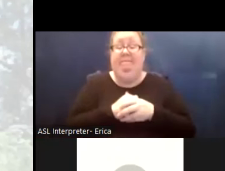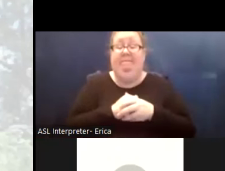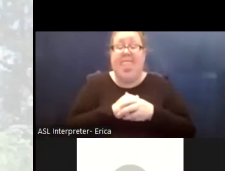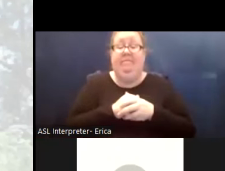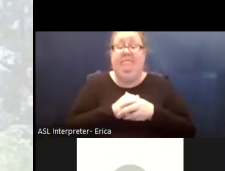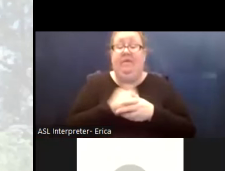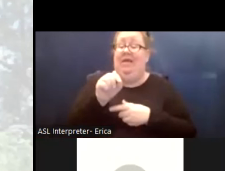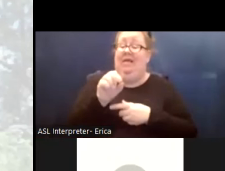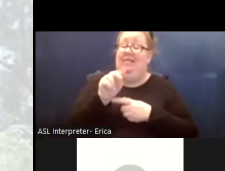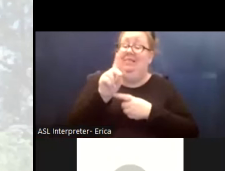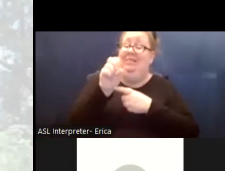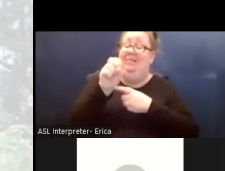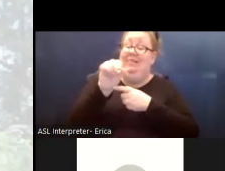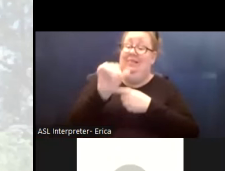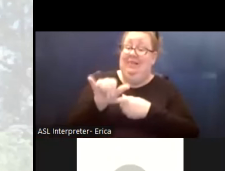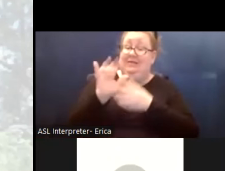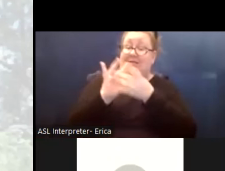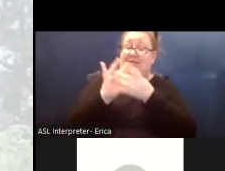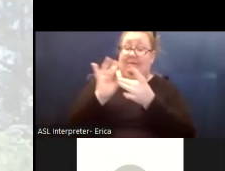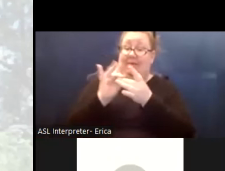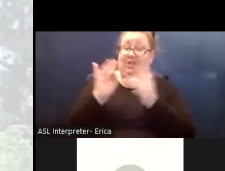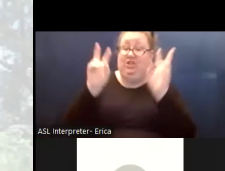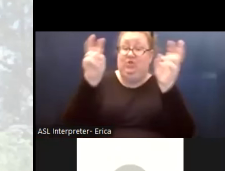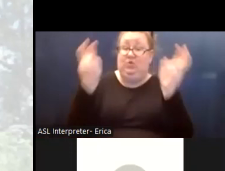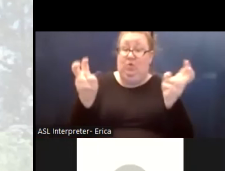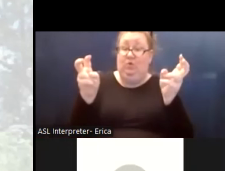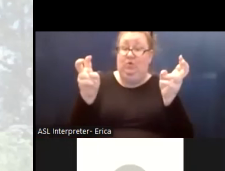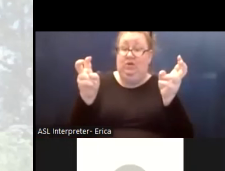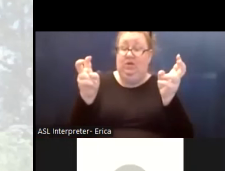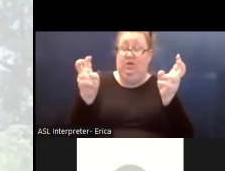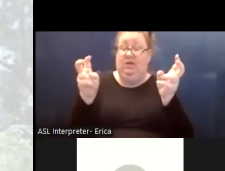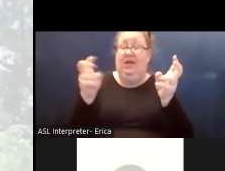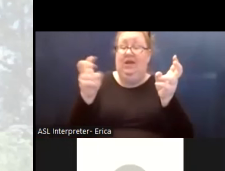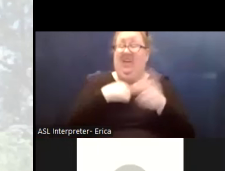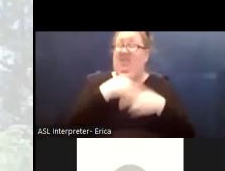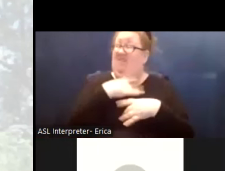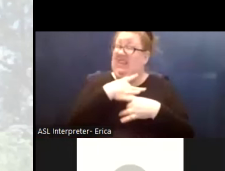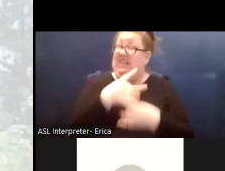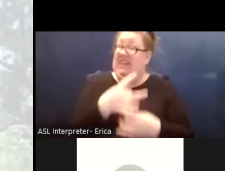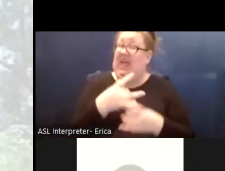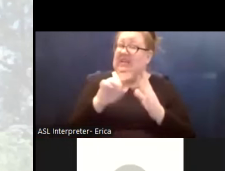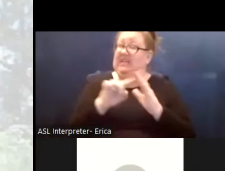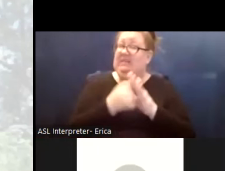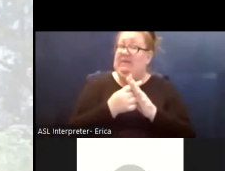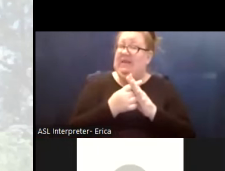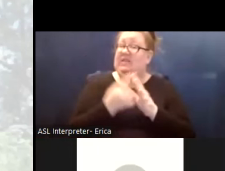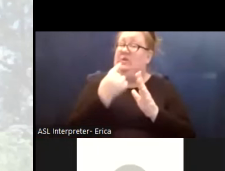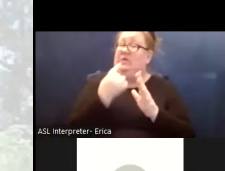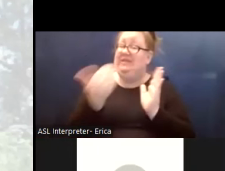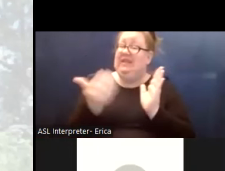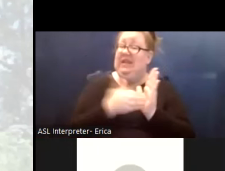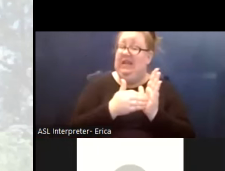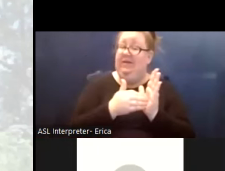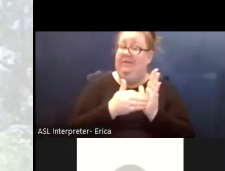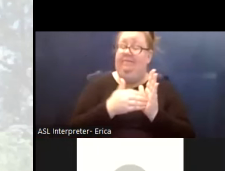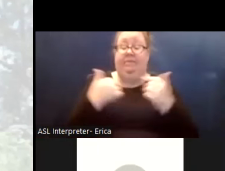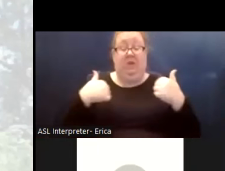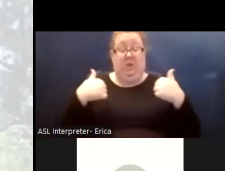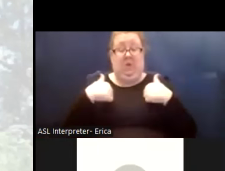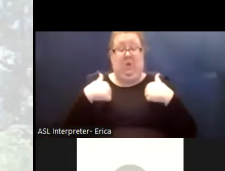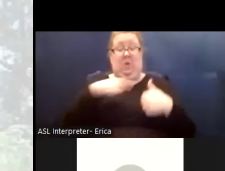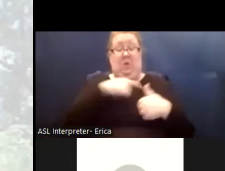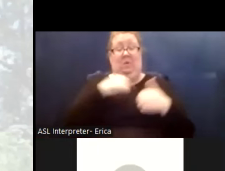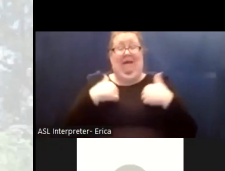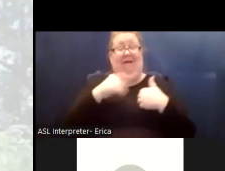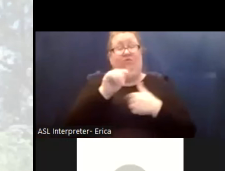Lindsay had brought up this quote in the beginning, but I really like it. So I want to just say it again, that we, have